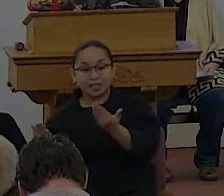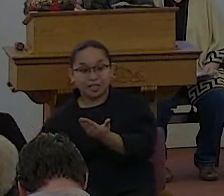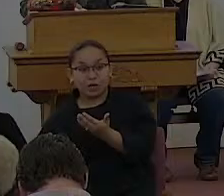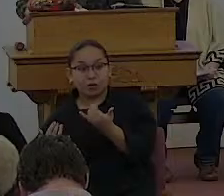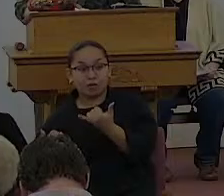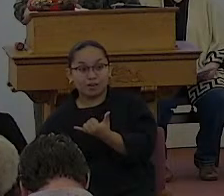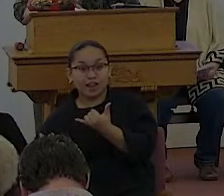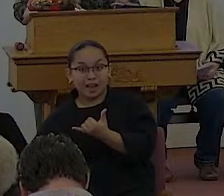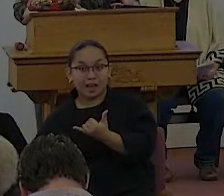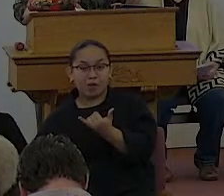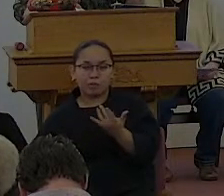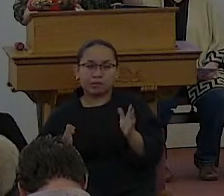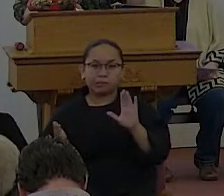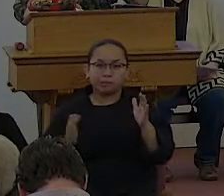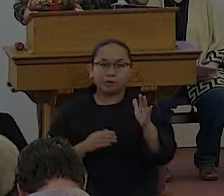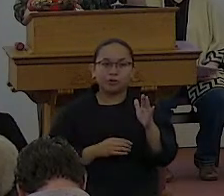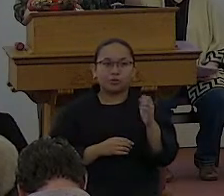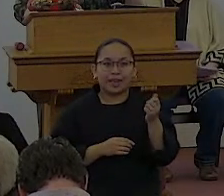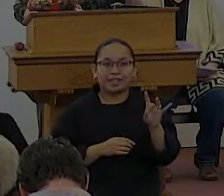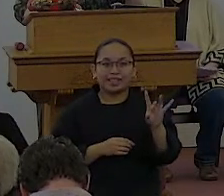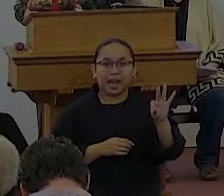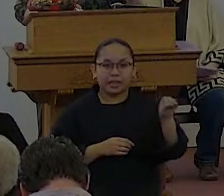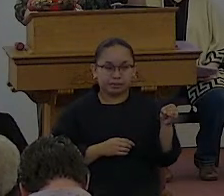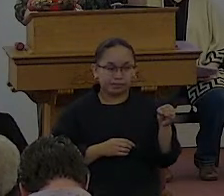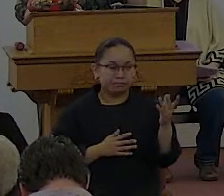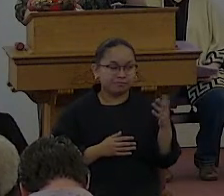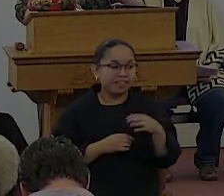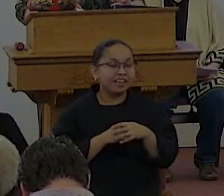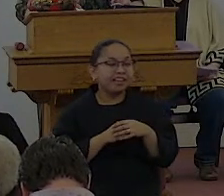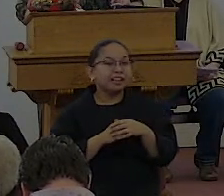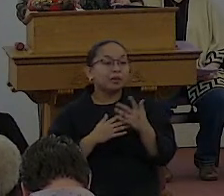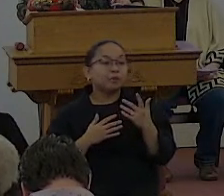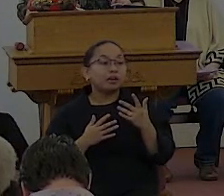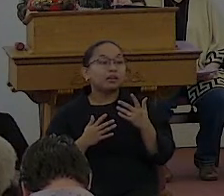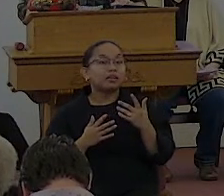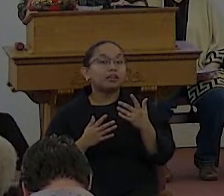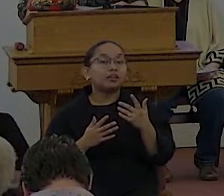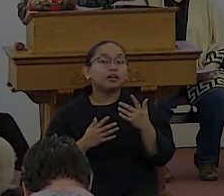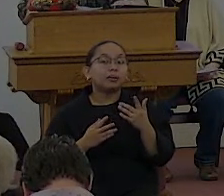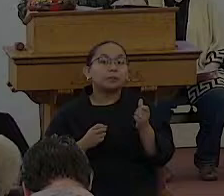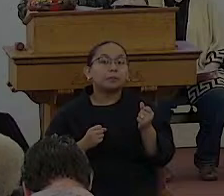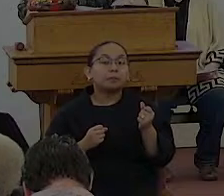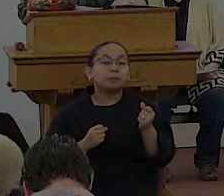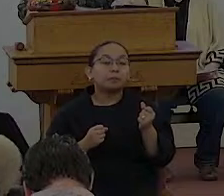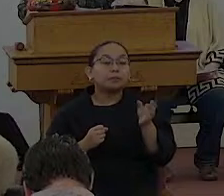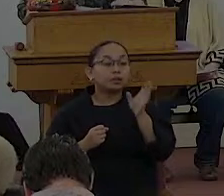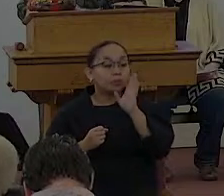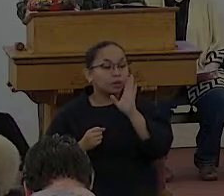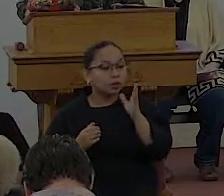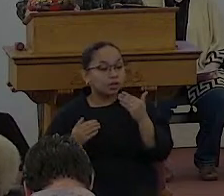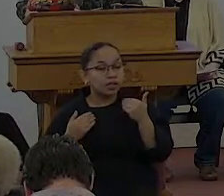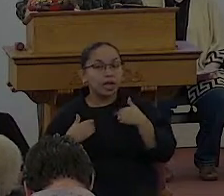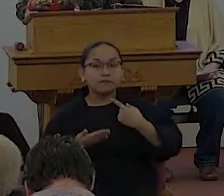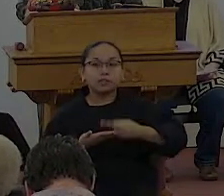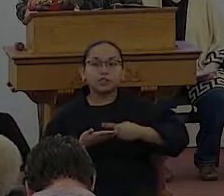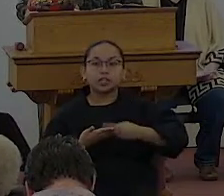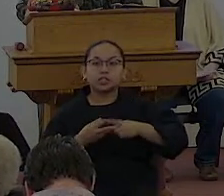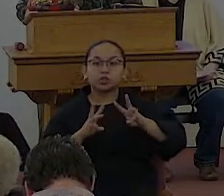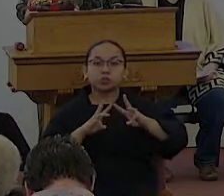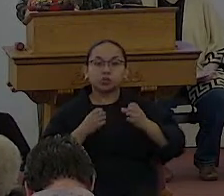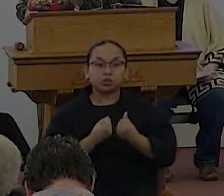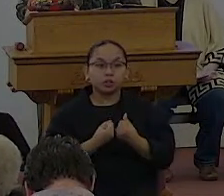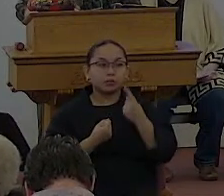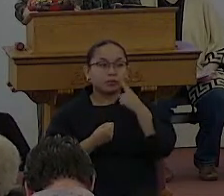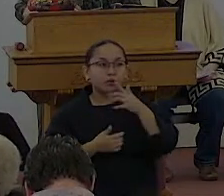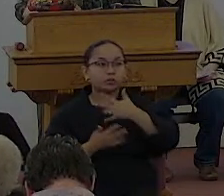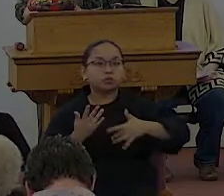Other things to look at are basically in the hot topics, but I just want to point them out to you. There will be discussion workshops on social